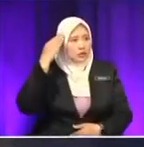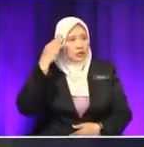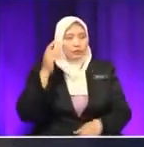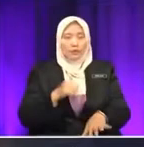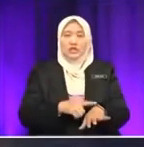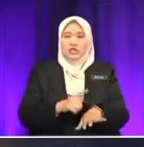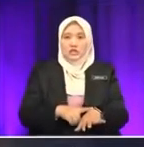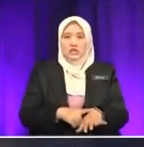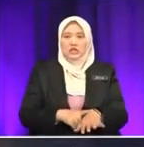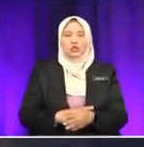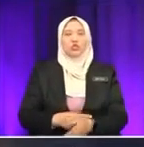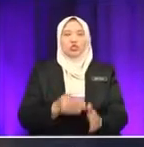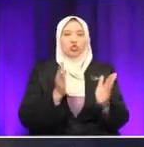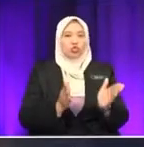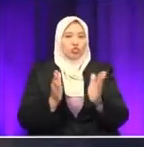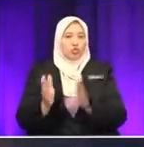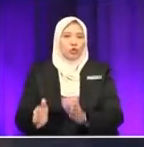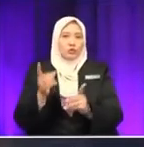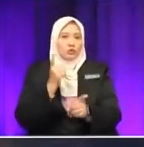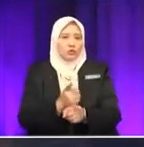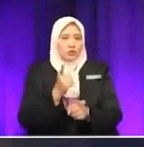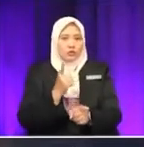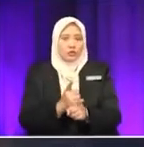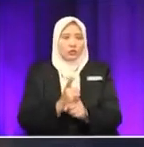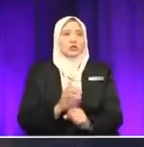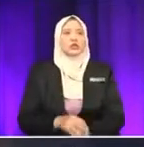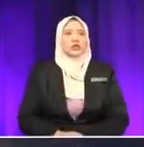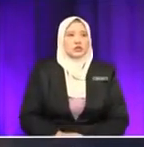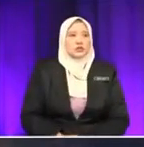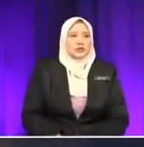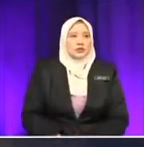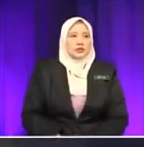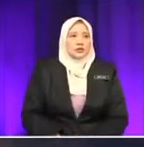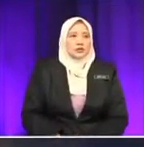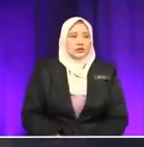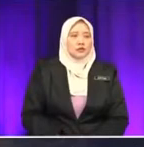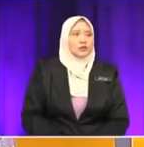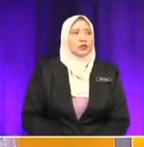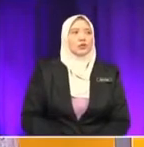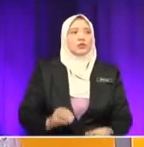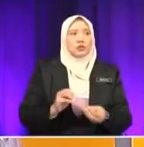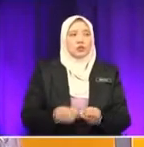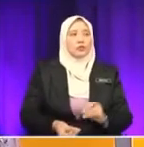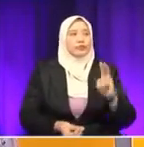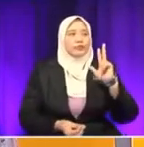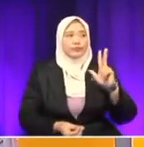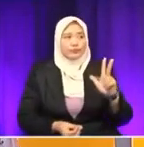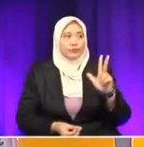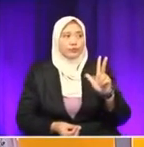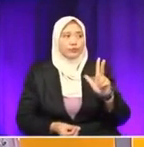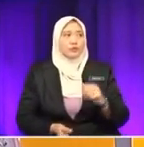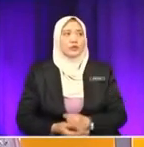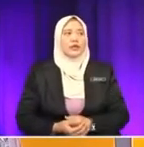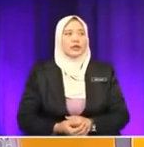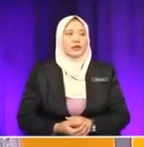as well as we go exactly. along the lesson, easier for you to understand as exactly, well. Exactly, Tivia. So step 3 is, of course, they need